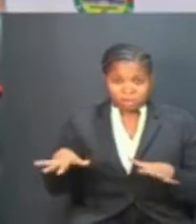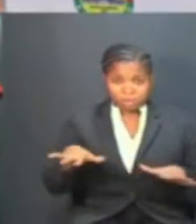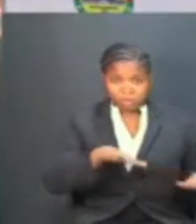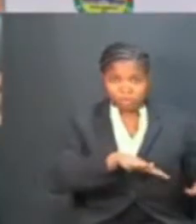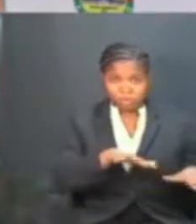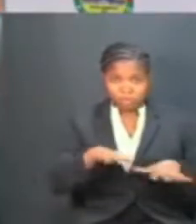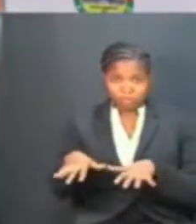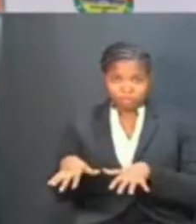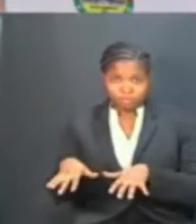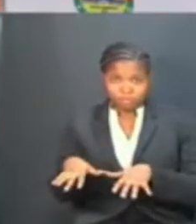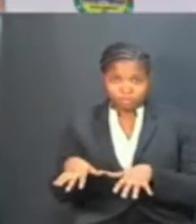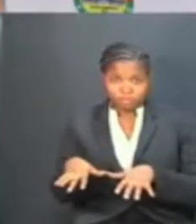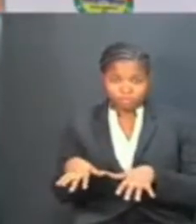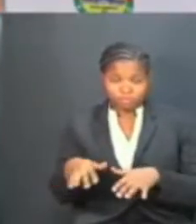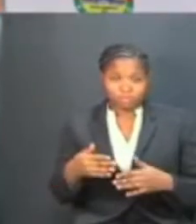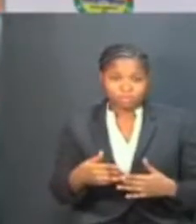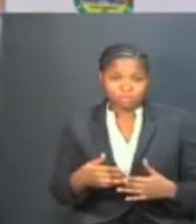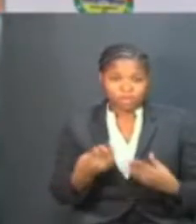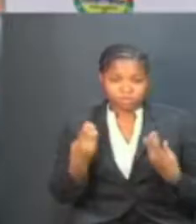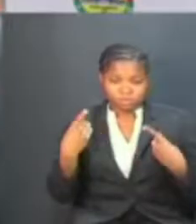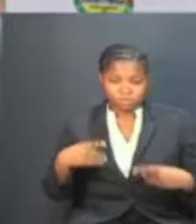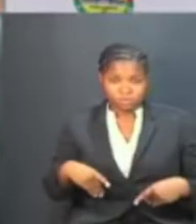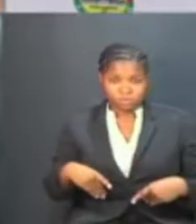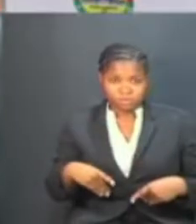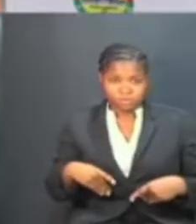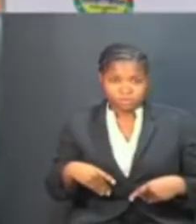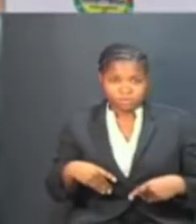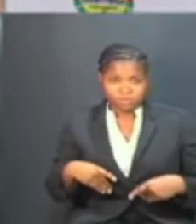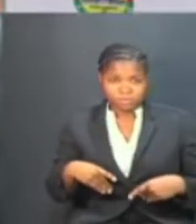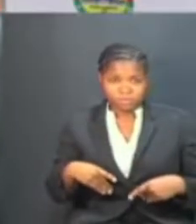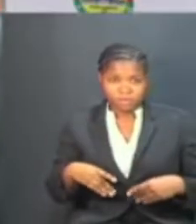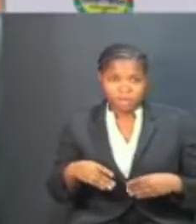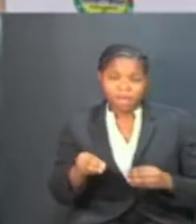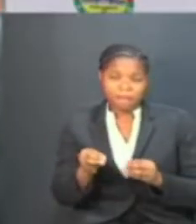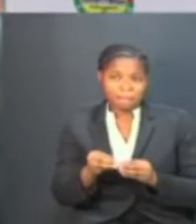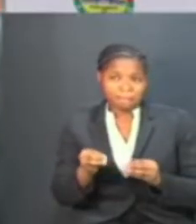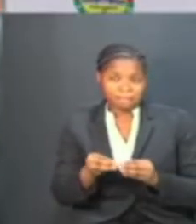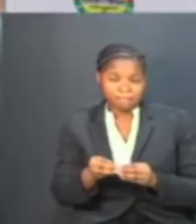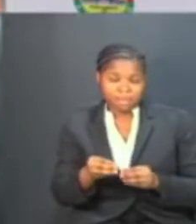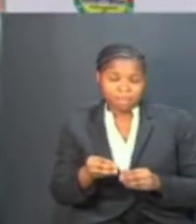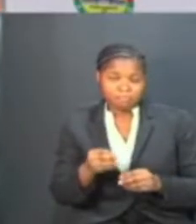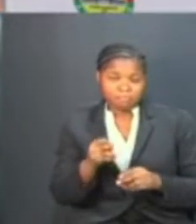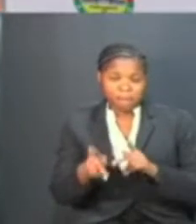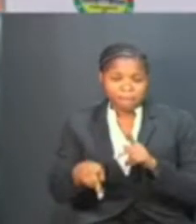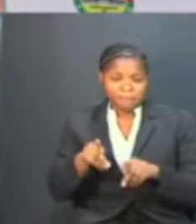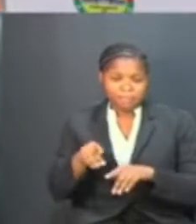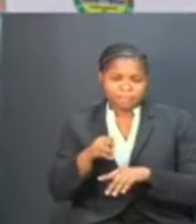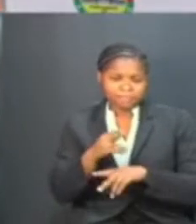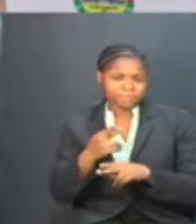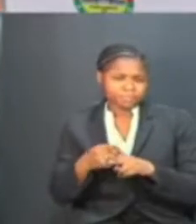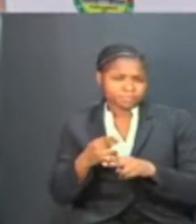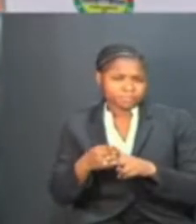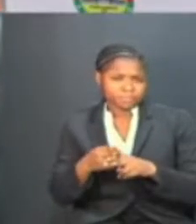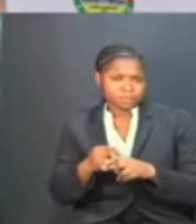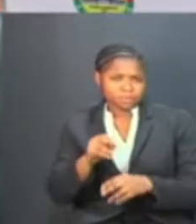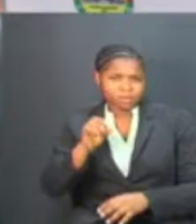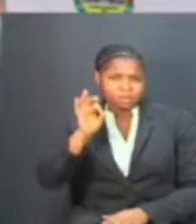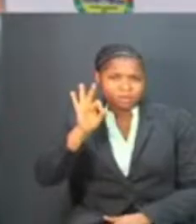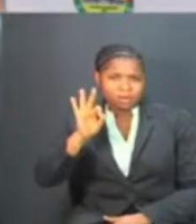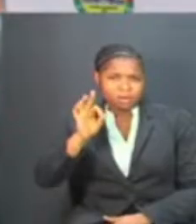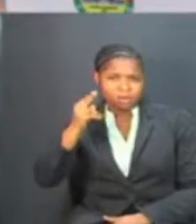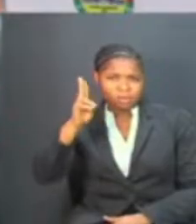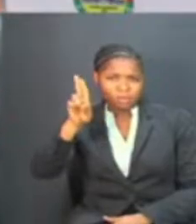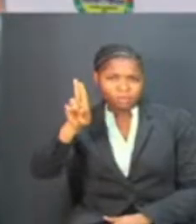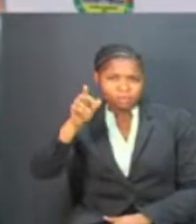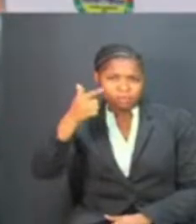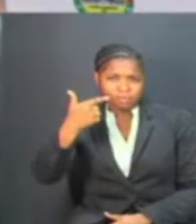we popularly call here, or many people refer to, is an indigenous cloth,